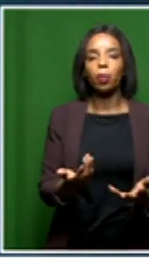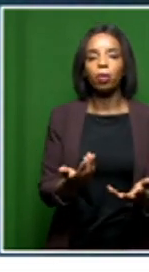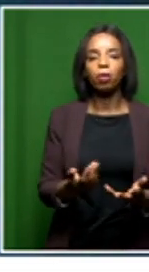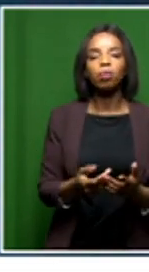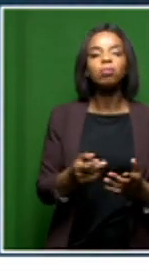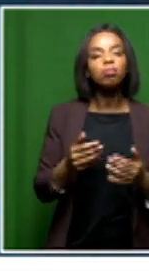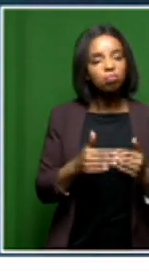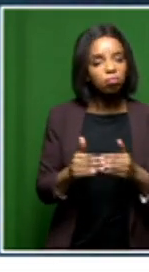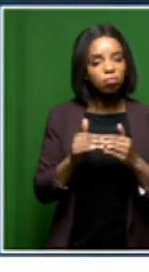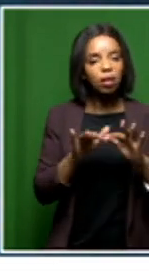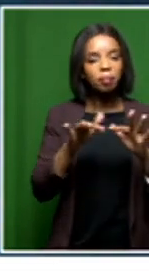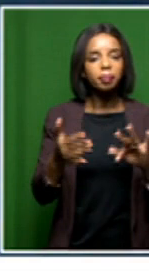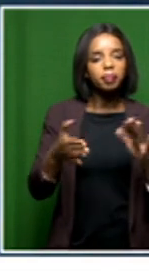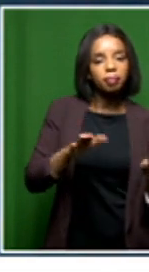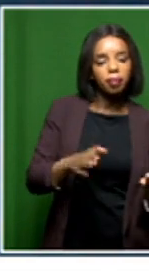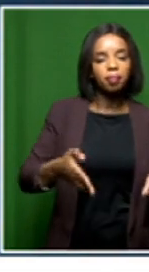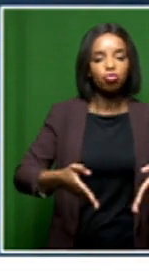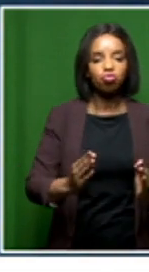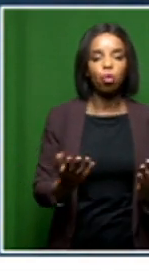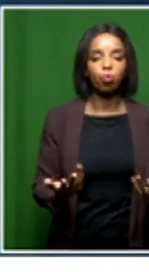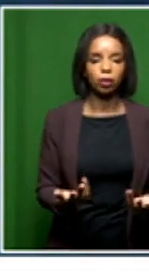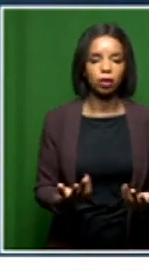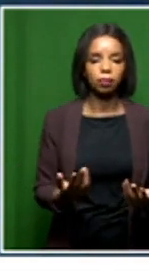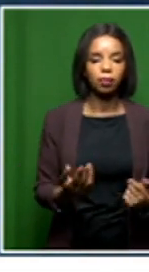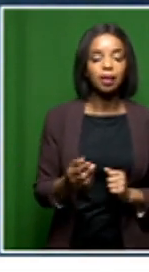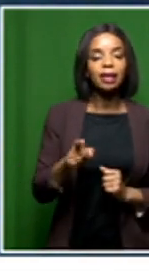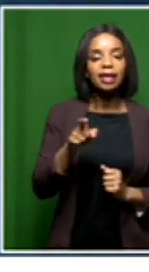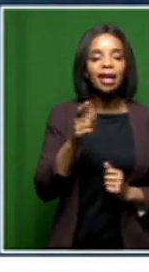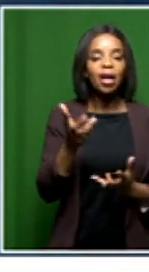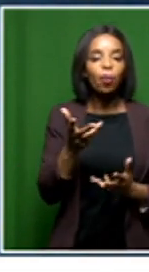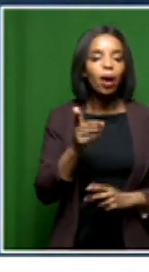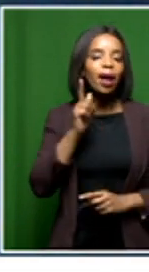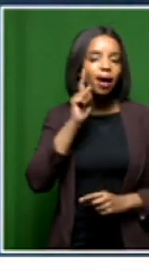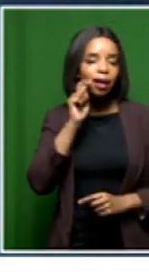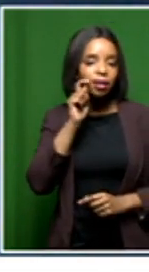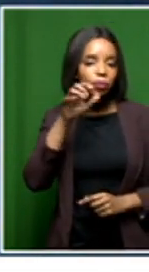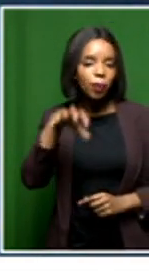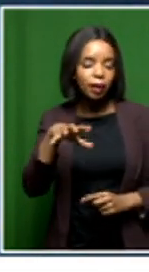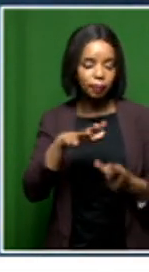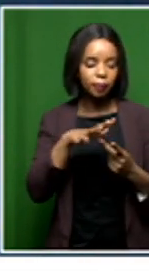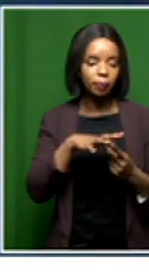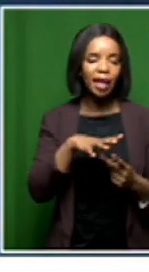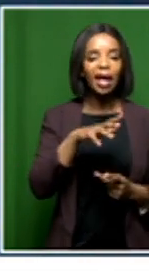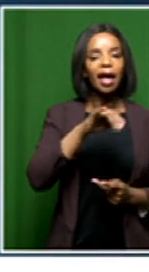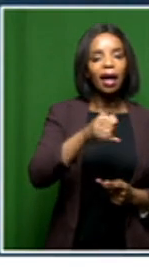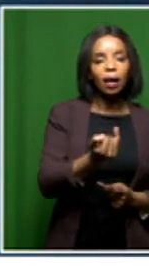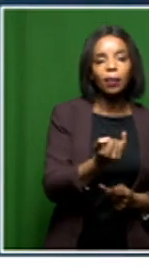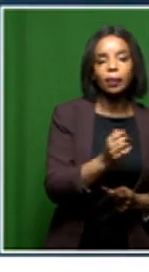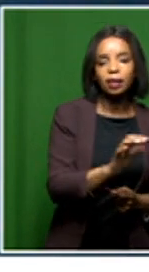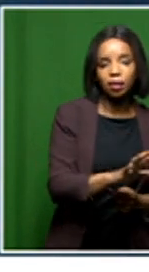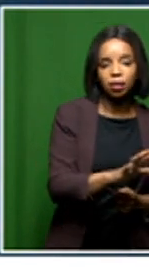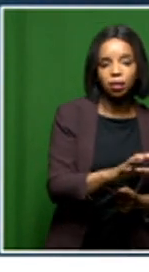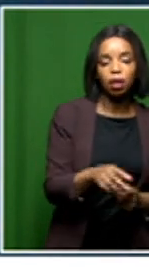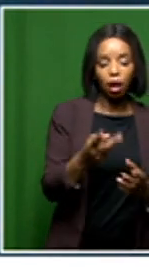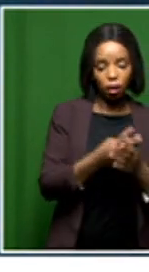on the road. The system has been operational in the two jurisdictions, Tshwane and Joburg, which are mainly in Gauteng. And what we have been observed from